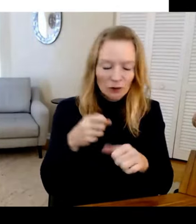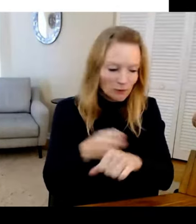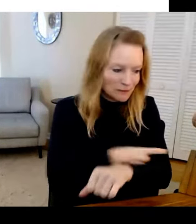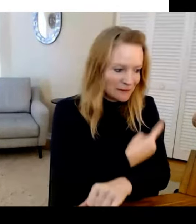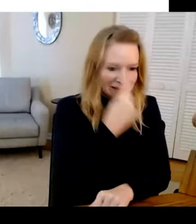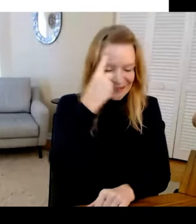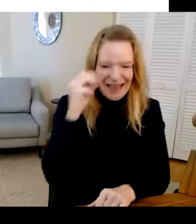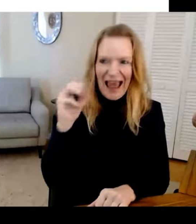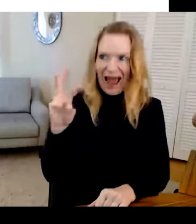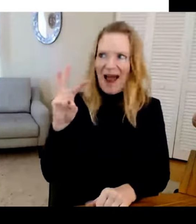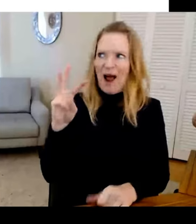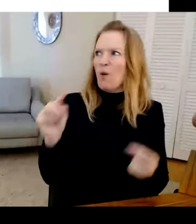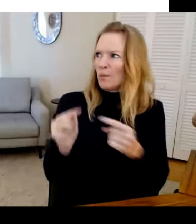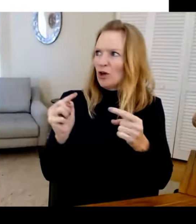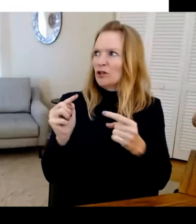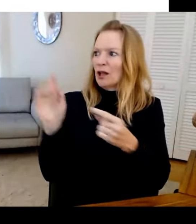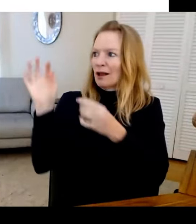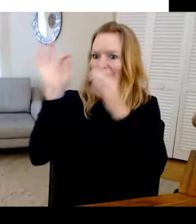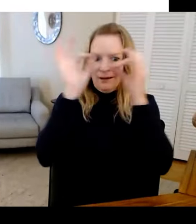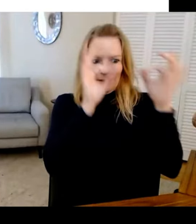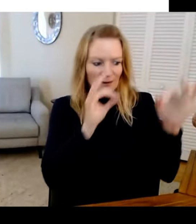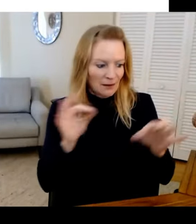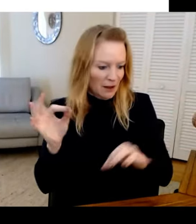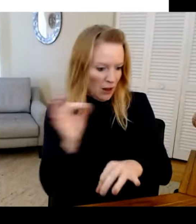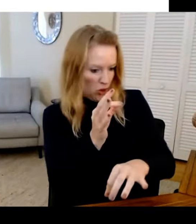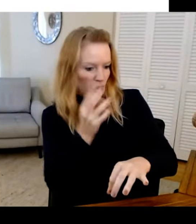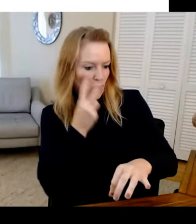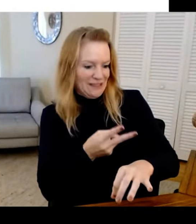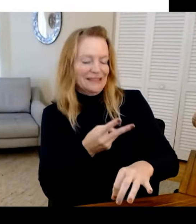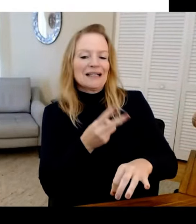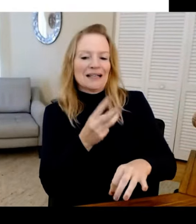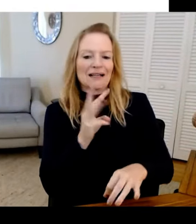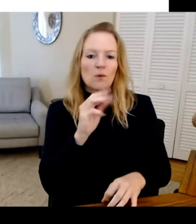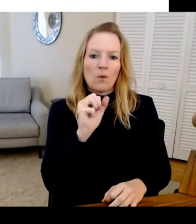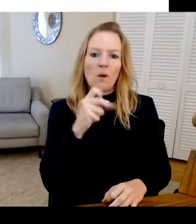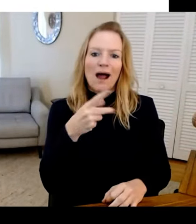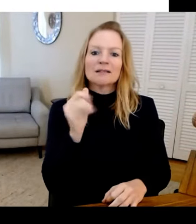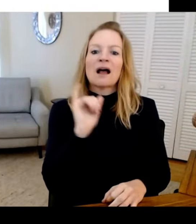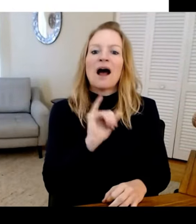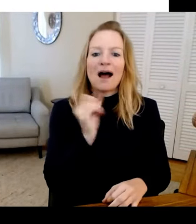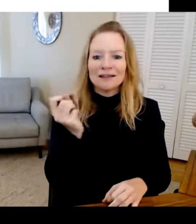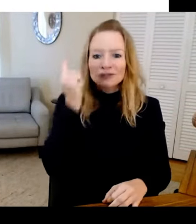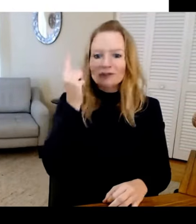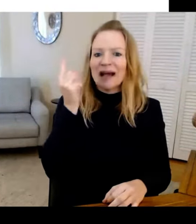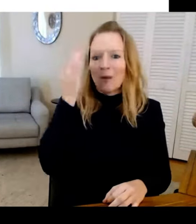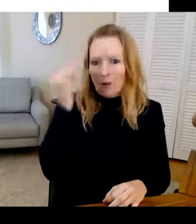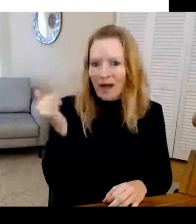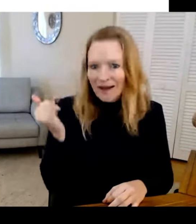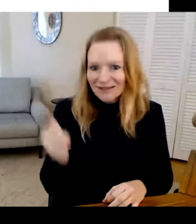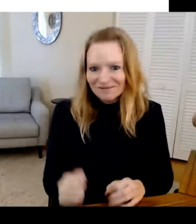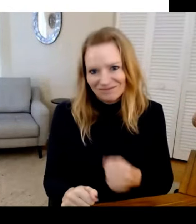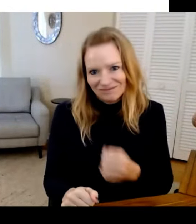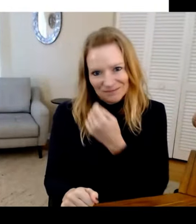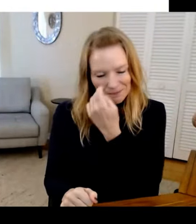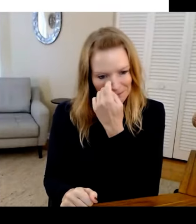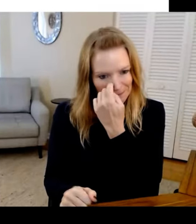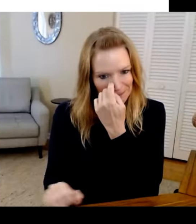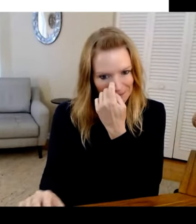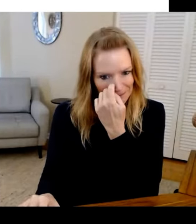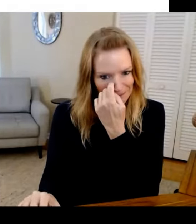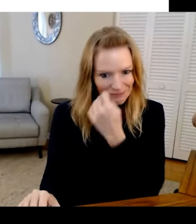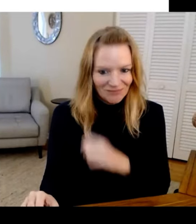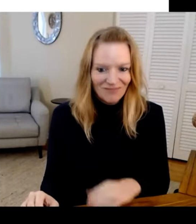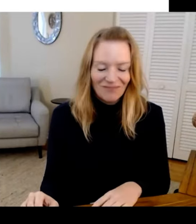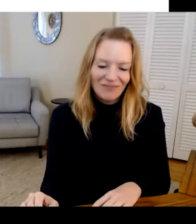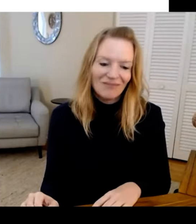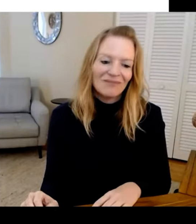It happens fast. It's almost immediately. It's wow. It's like the sting happens, and then within the blink of an eye, by the time it takes for you to look down, your